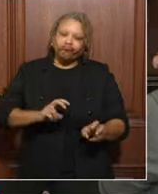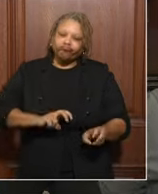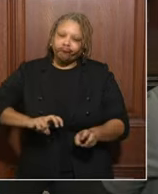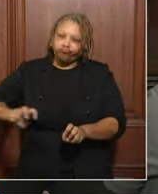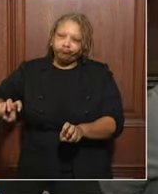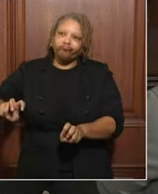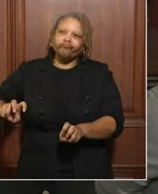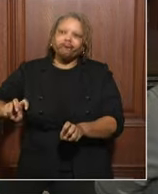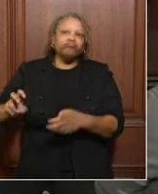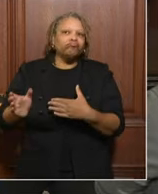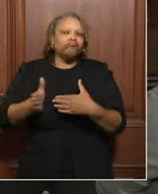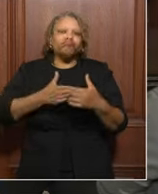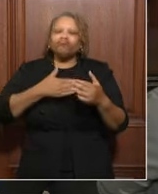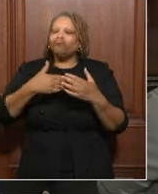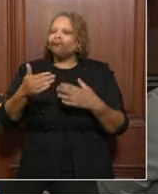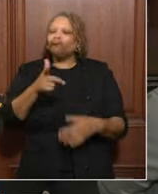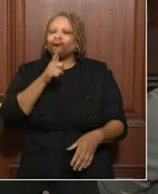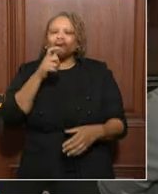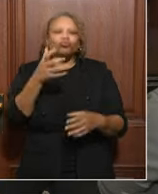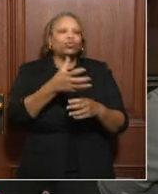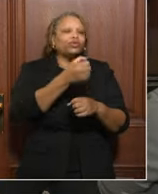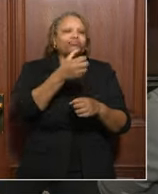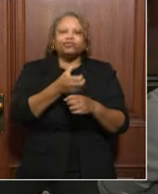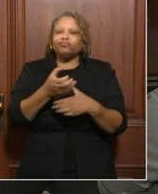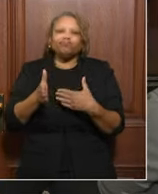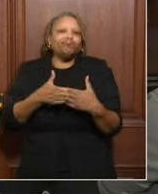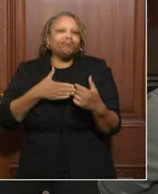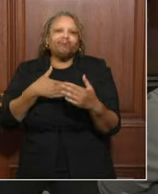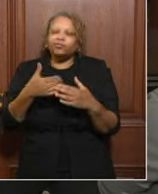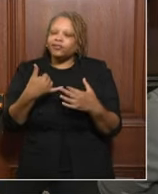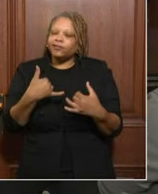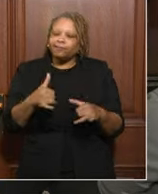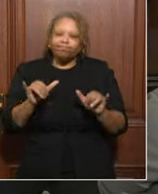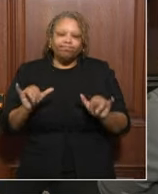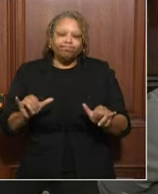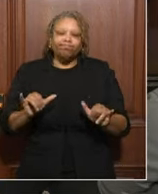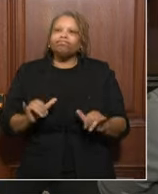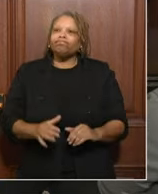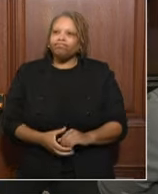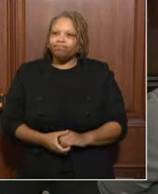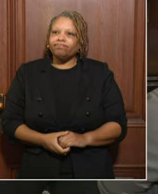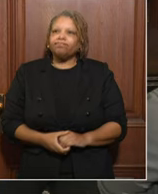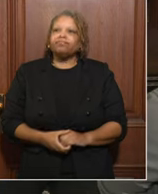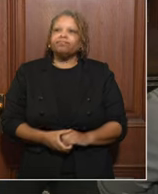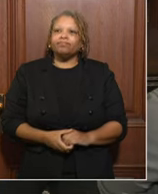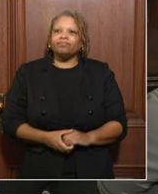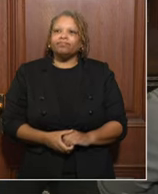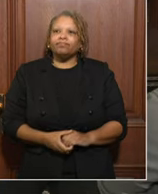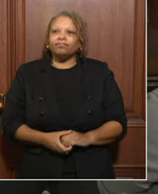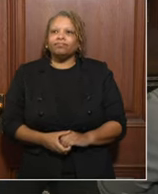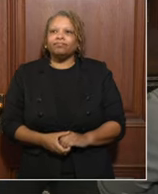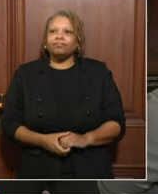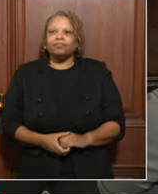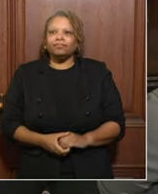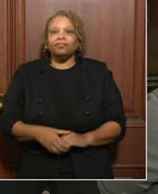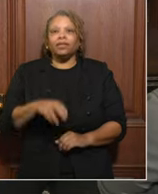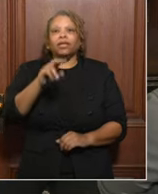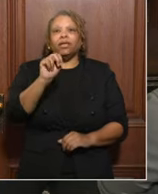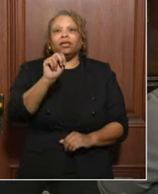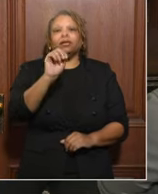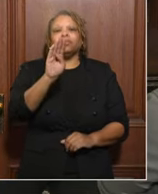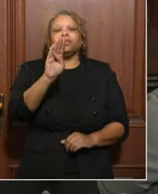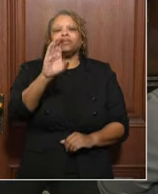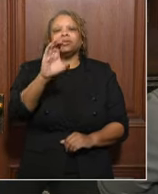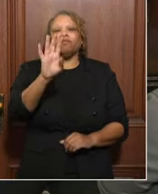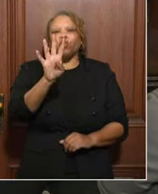we get closer, good morning, Joseph with NBC4. As we get closer and closer to Election Day and Inauguration Day, you, your team, anybody aware of